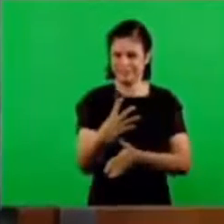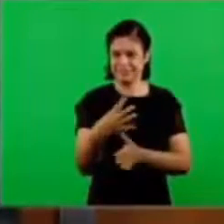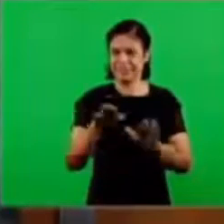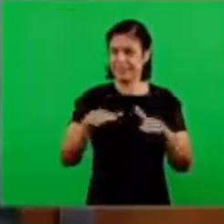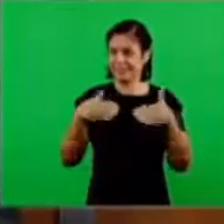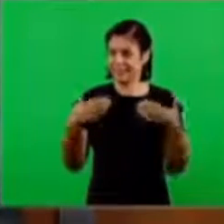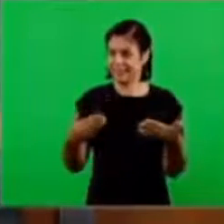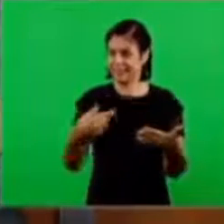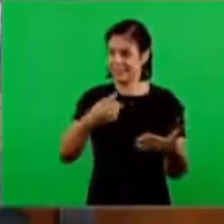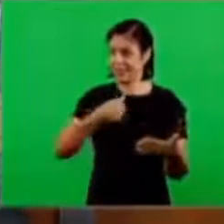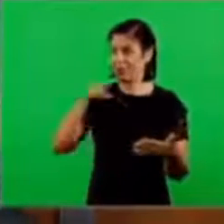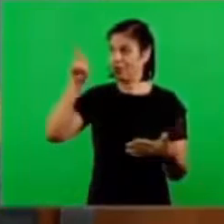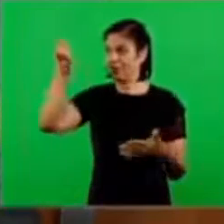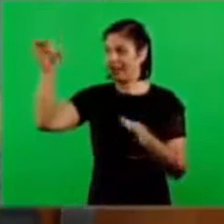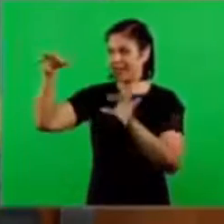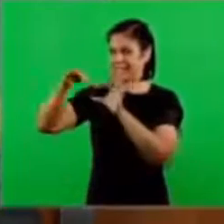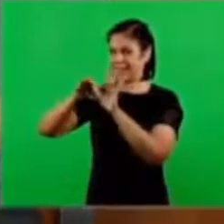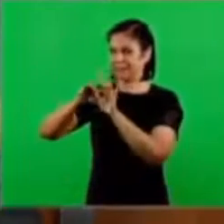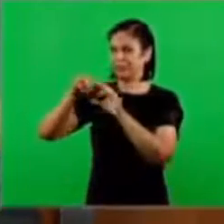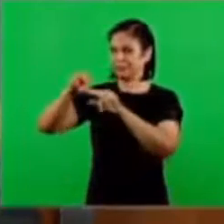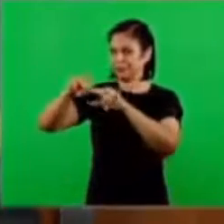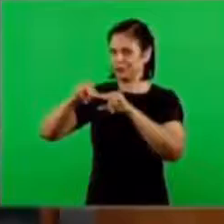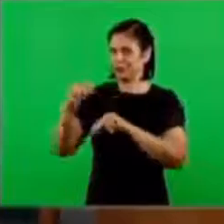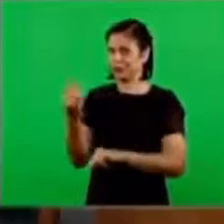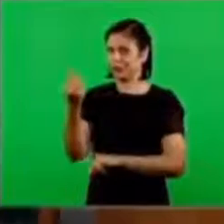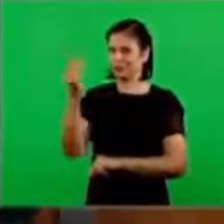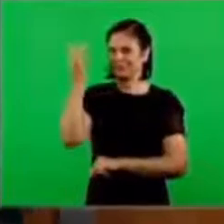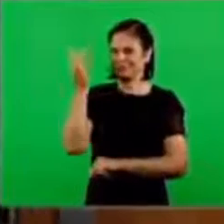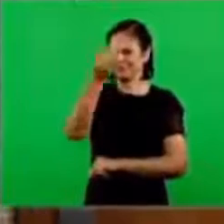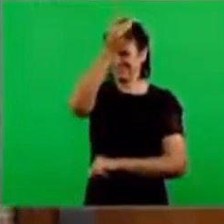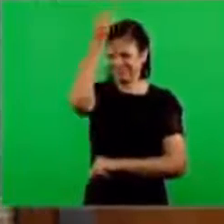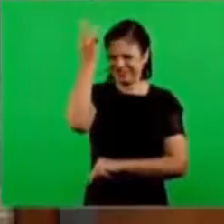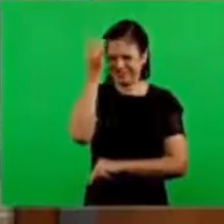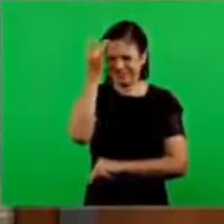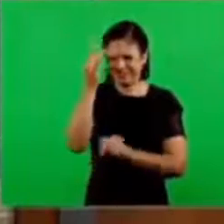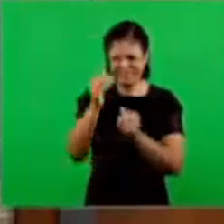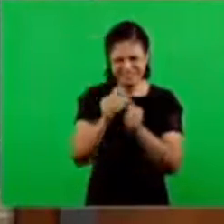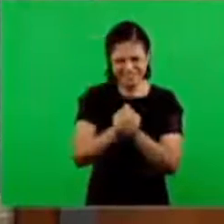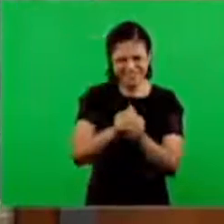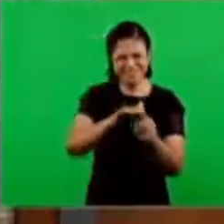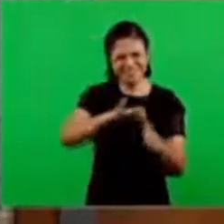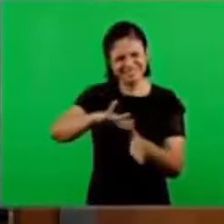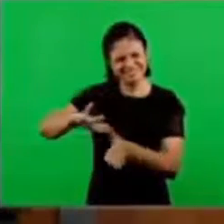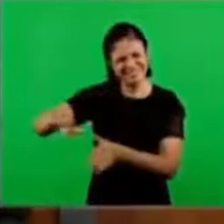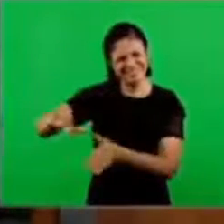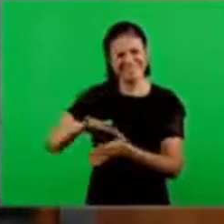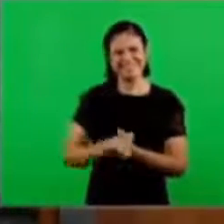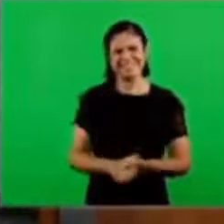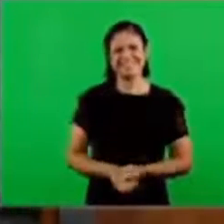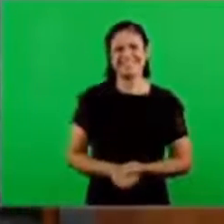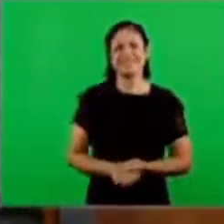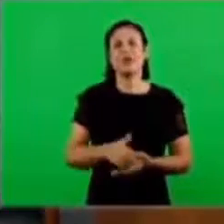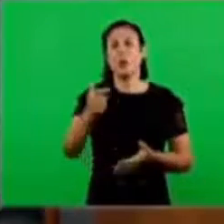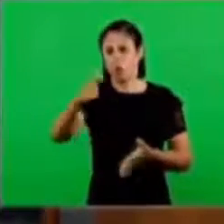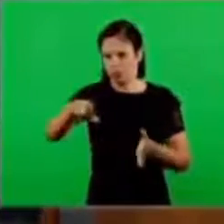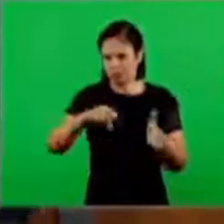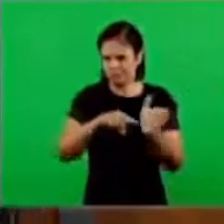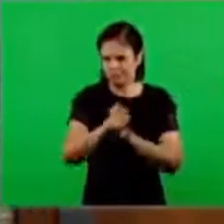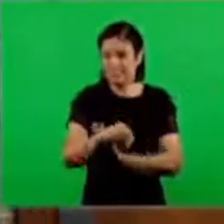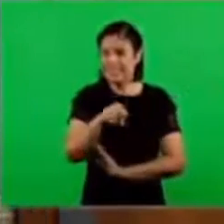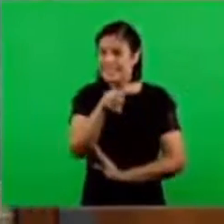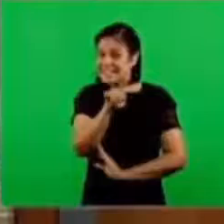So this is the agent of union of the Holy Spirit. So let's go to the last one. So if Jesus